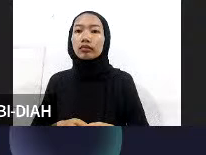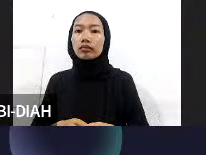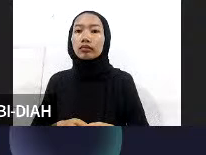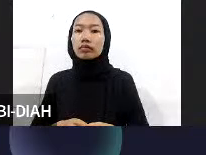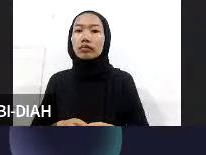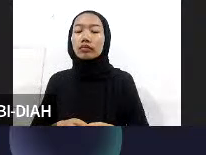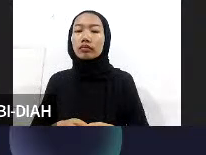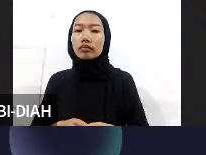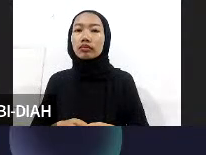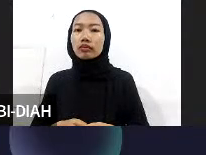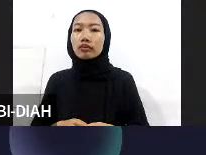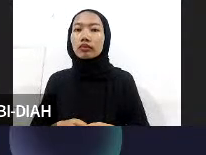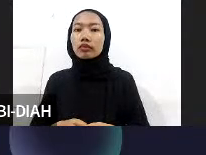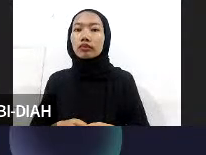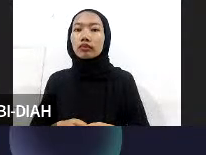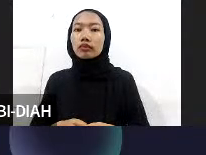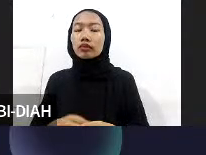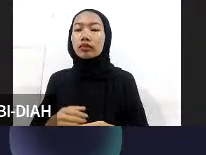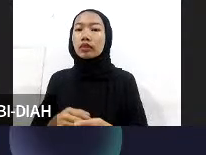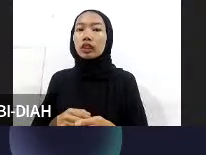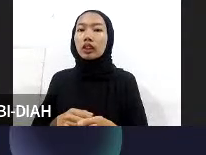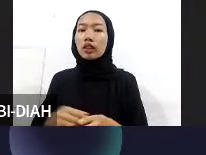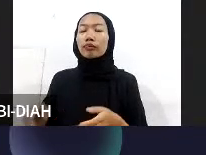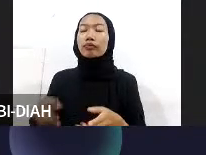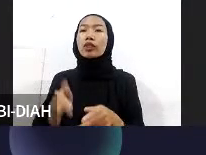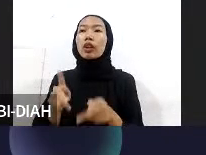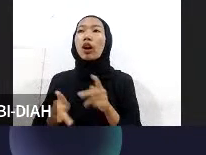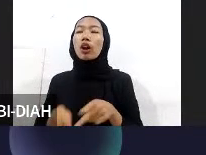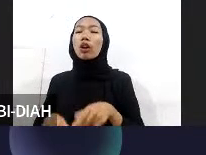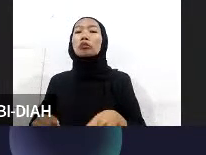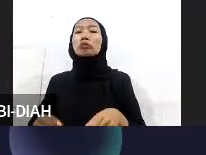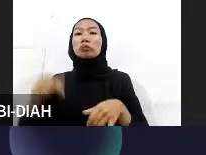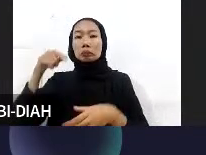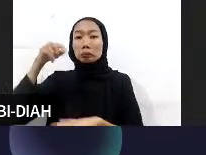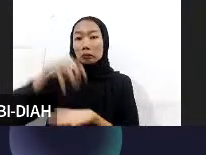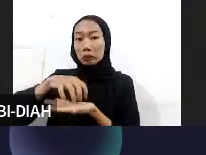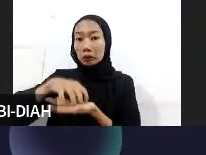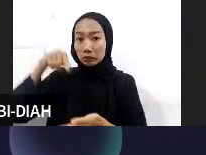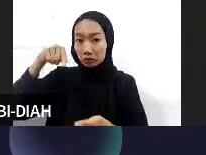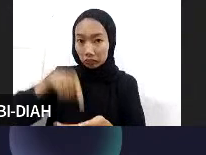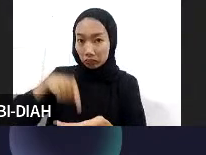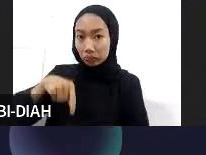Here in Australia, I know the numbers, 1 in 3